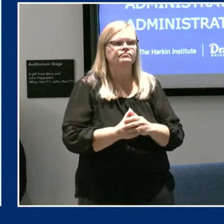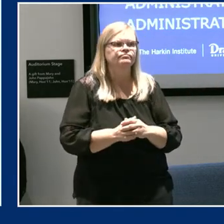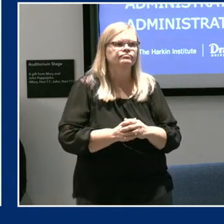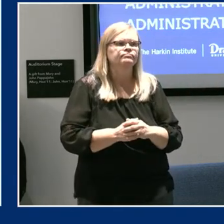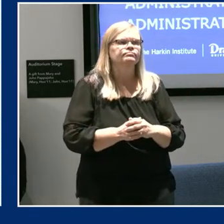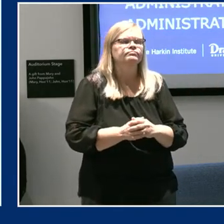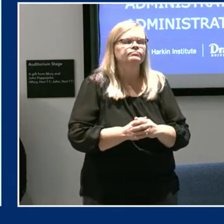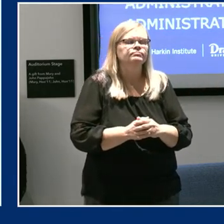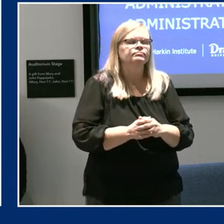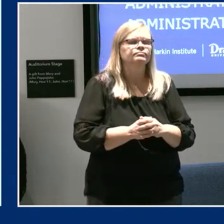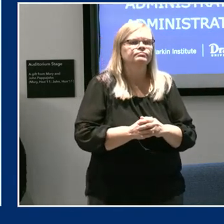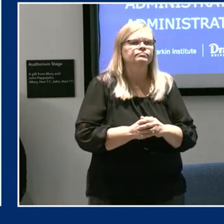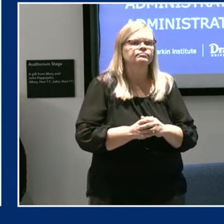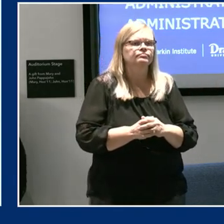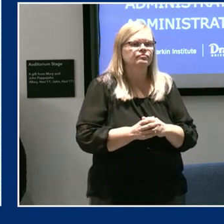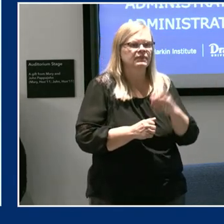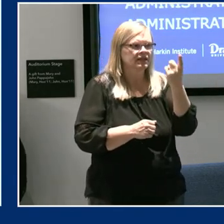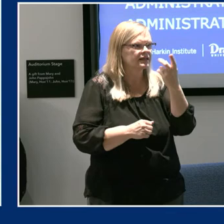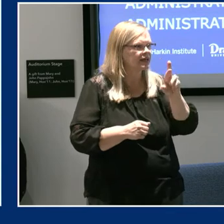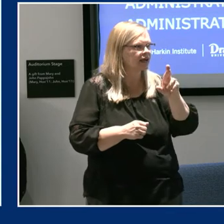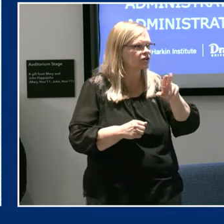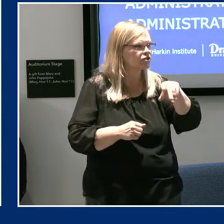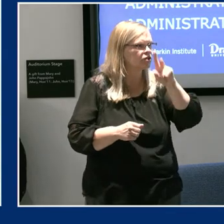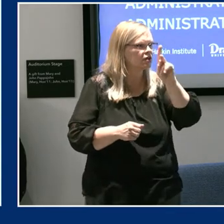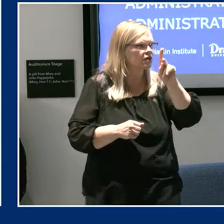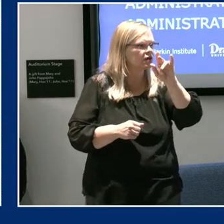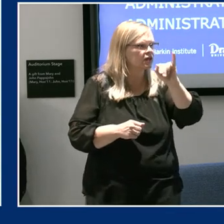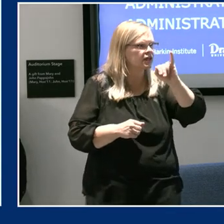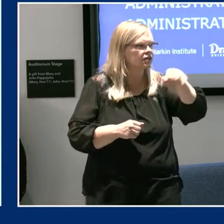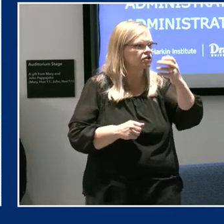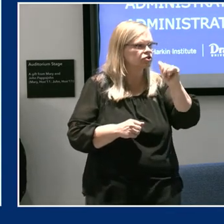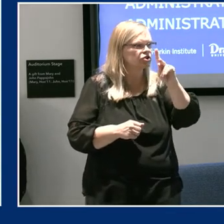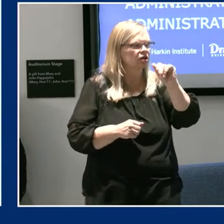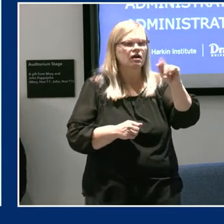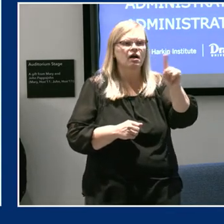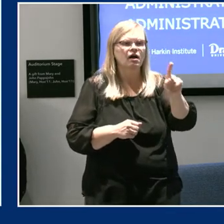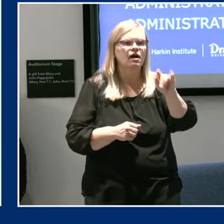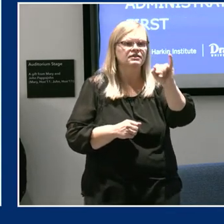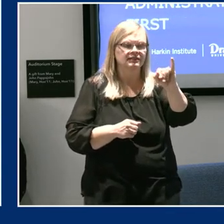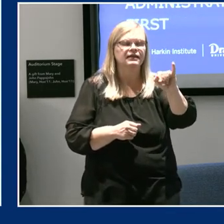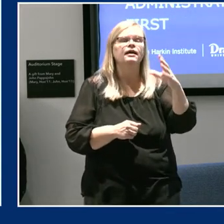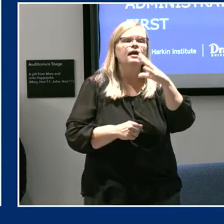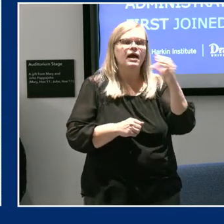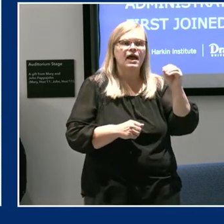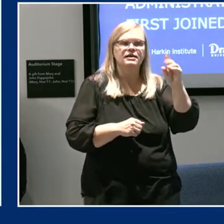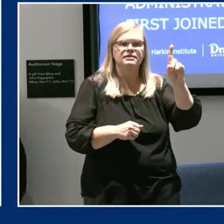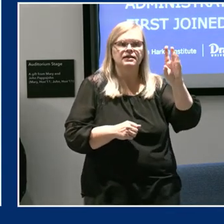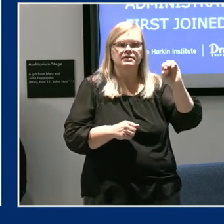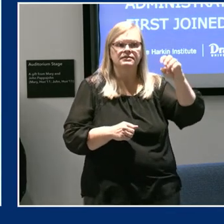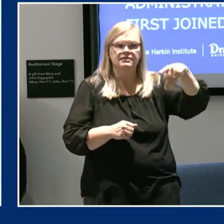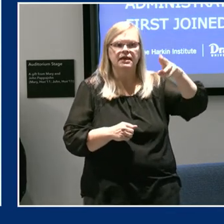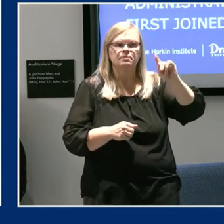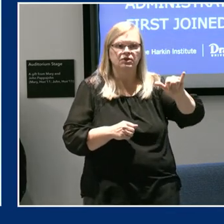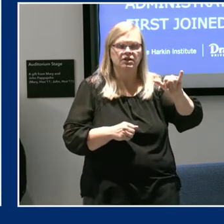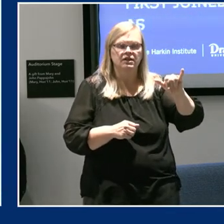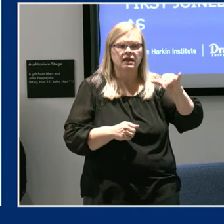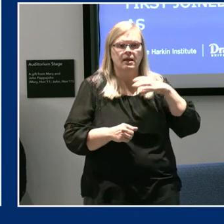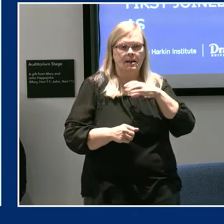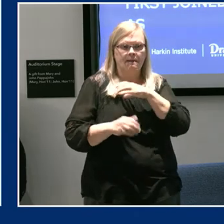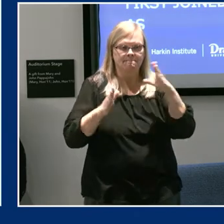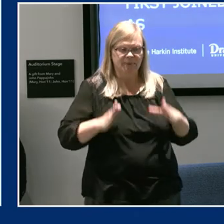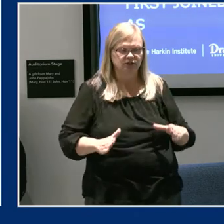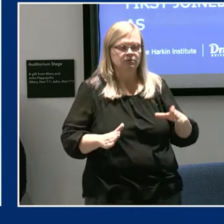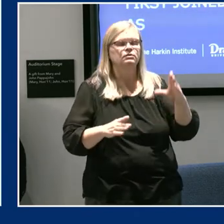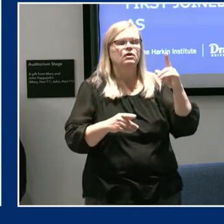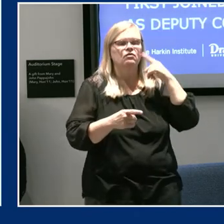2021. Dr. Kijakazi first joined the Social Security Administration as Deputy Commissioner for Retirement and Disability